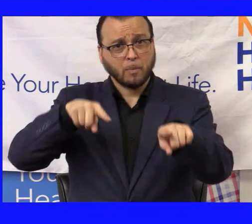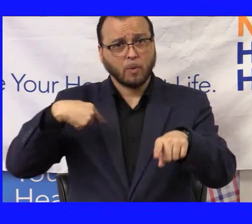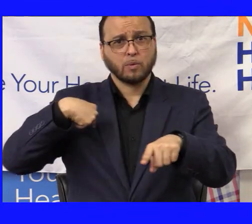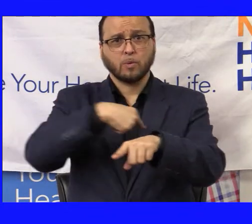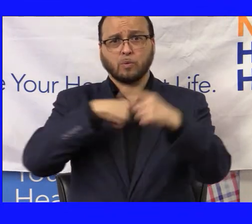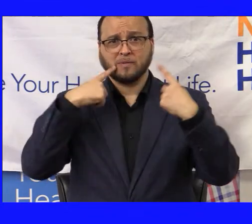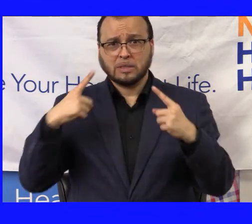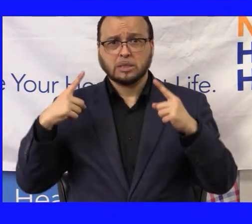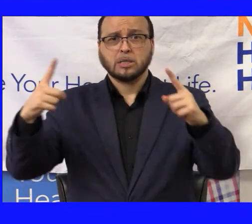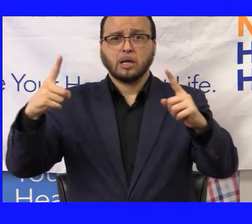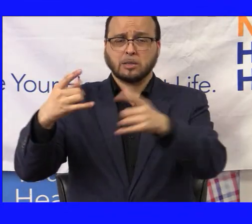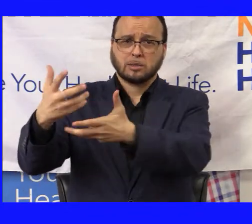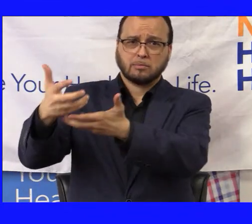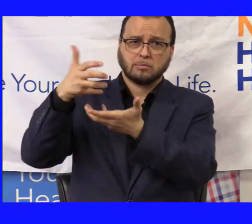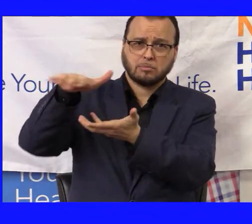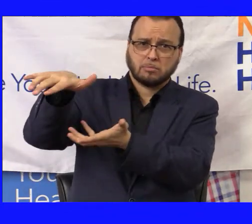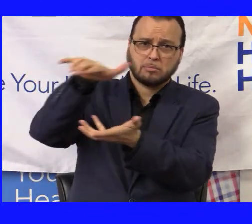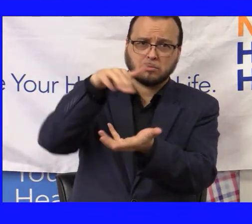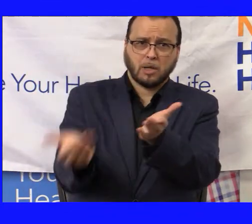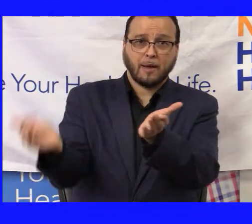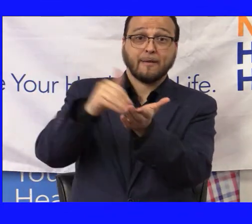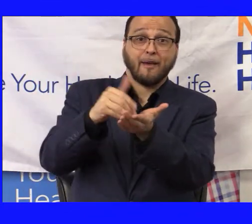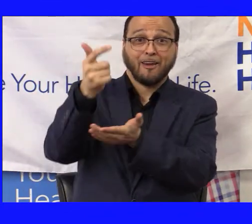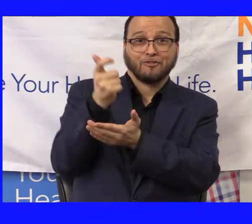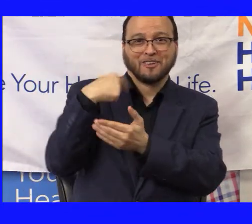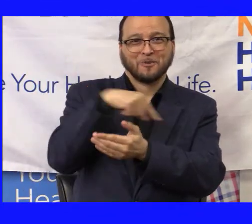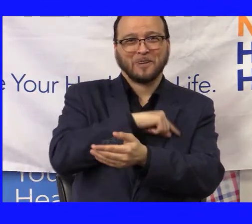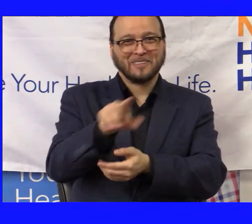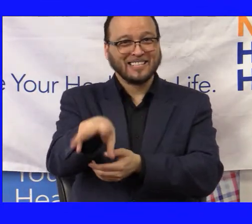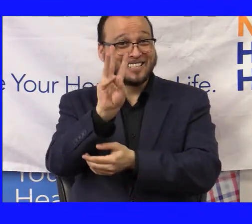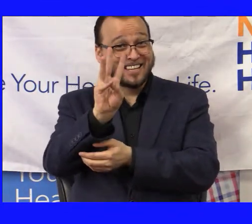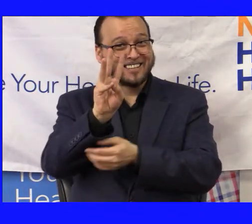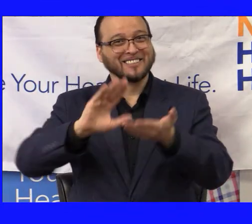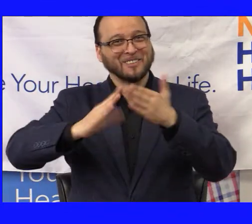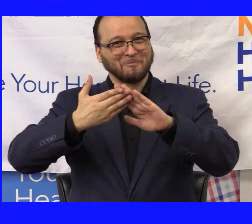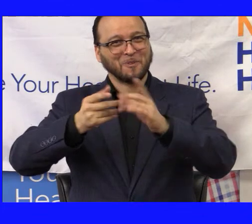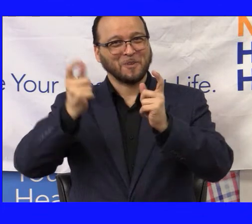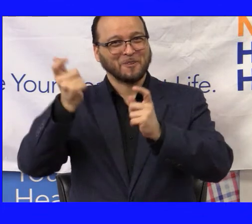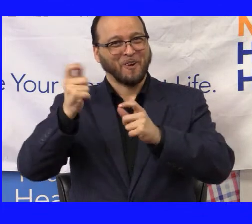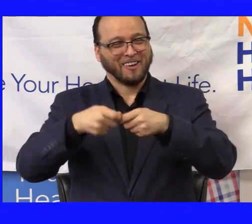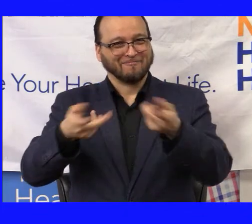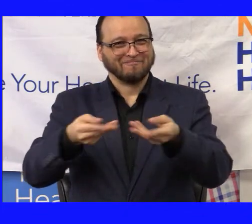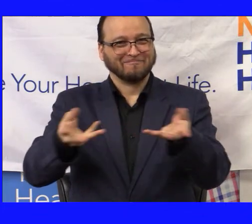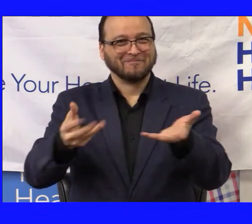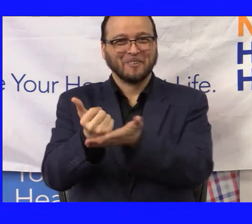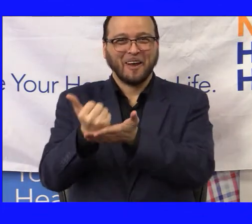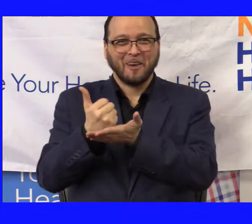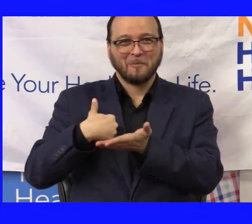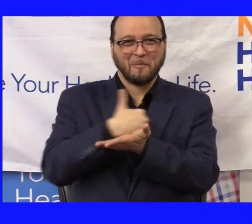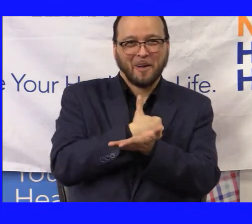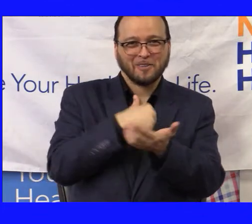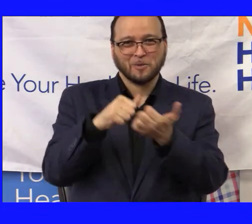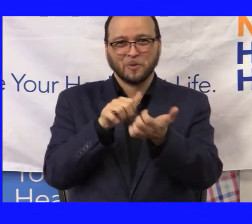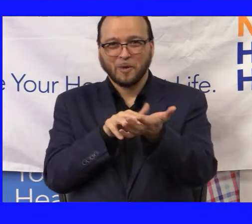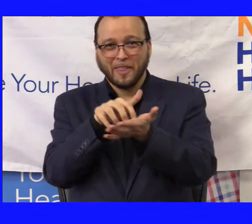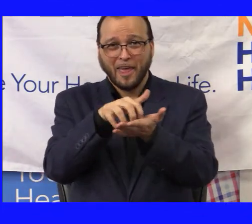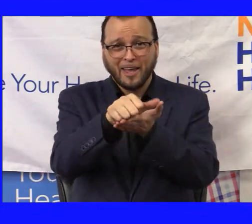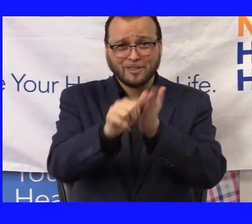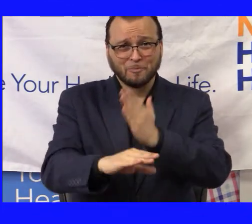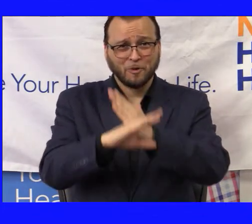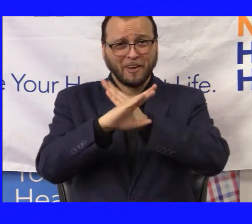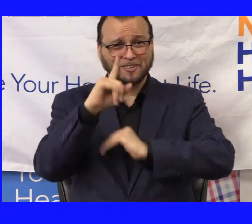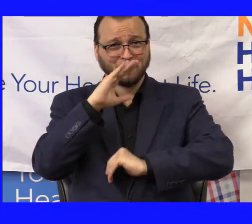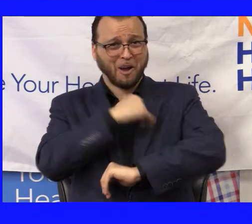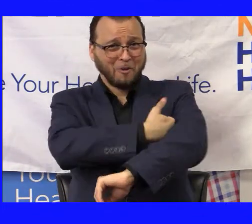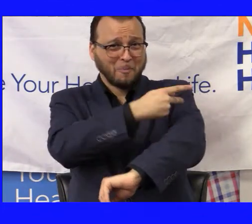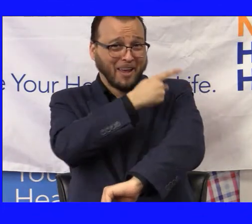successfully been awarded an additional grant. So we have 6 community grants to really help us with cancer prevention for our